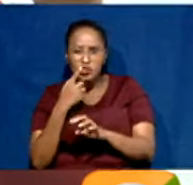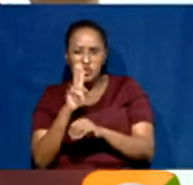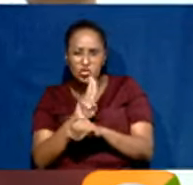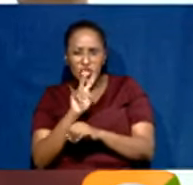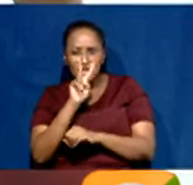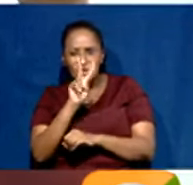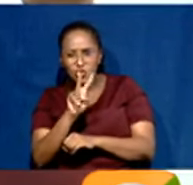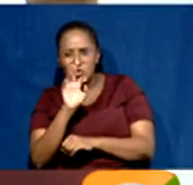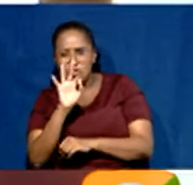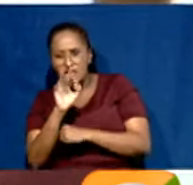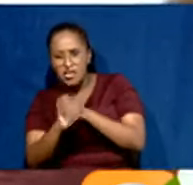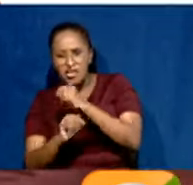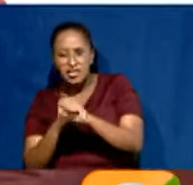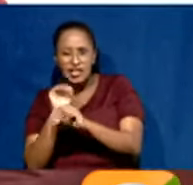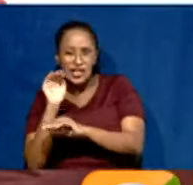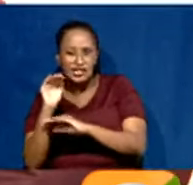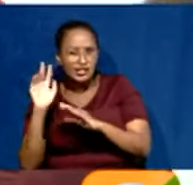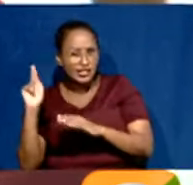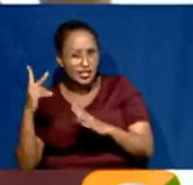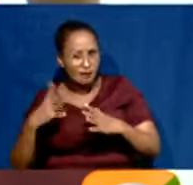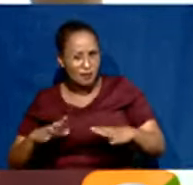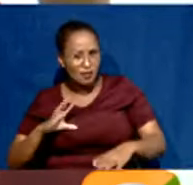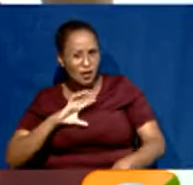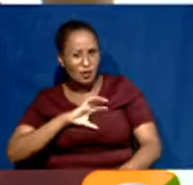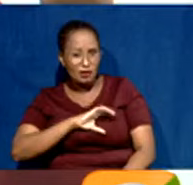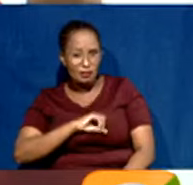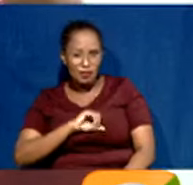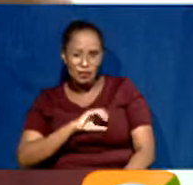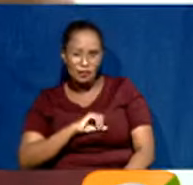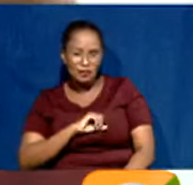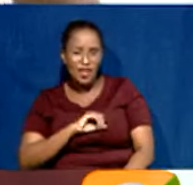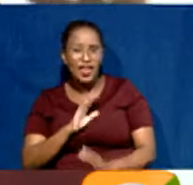asking Kenyans to bear the burden. So just like Kitu here is asking,